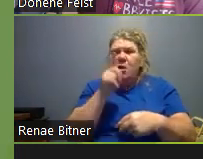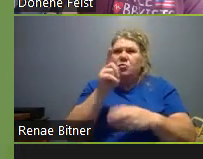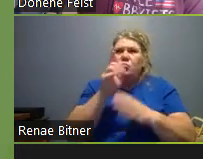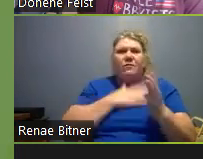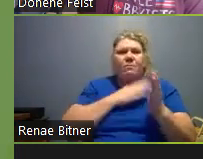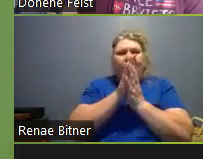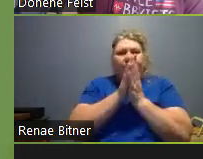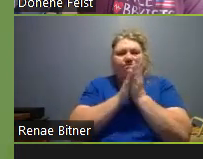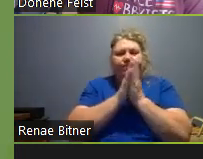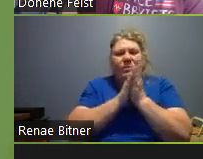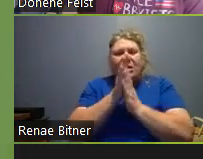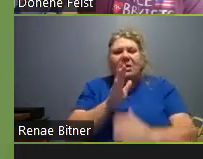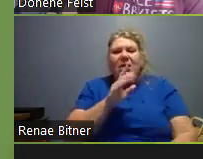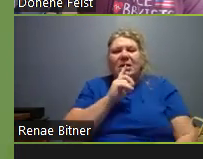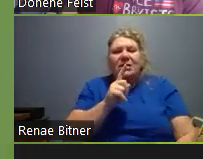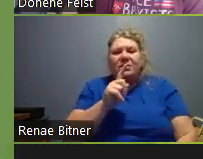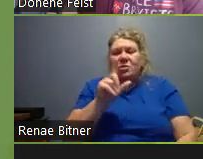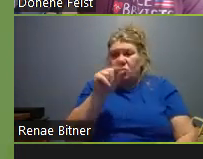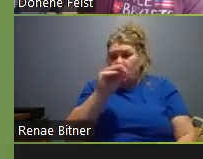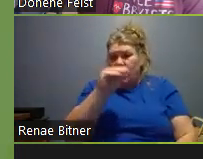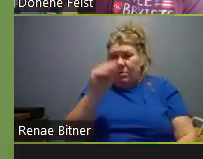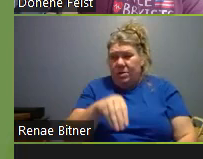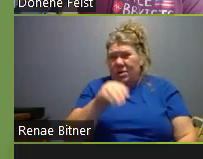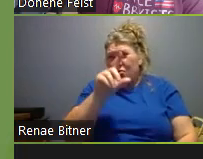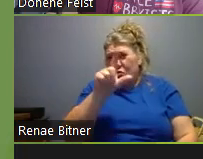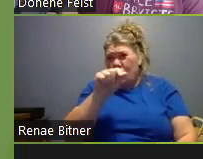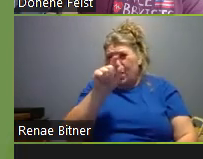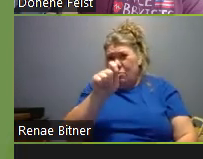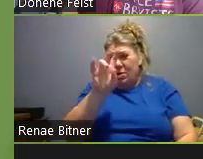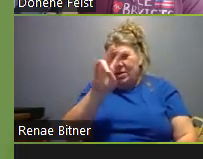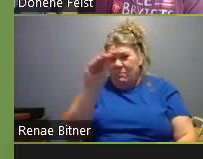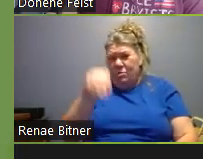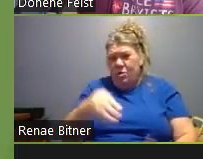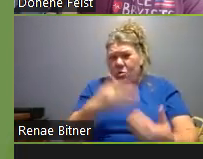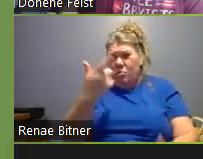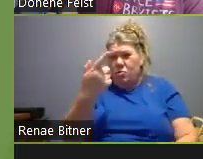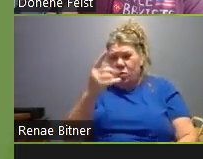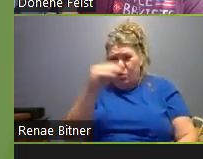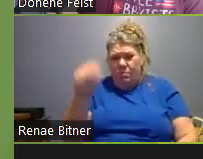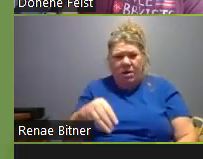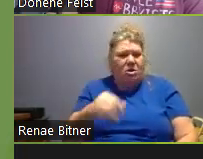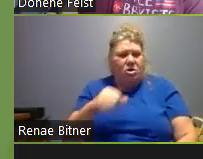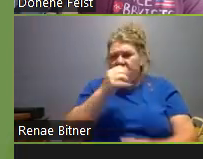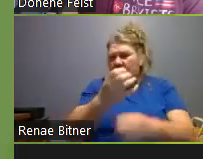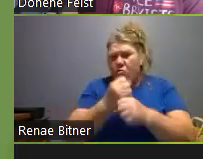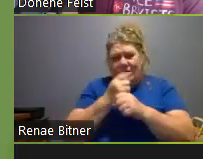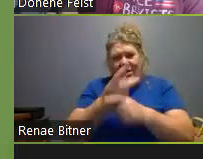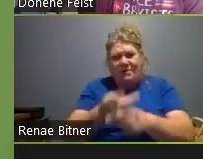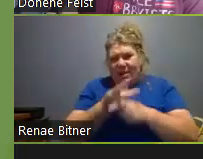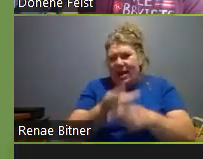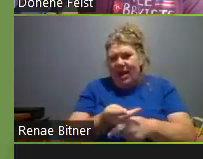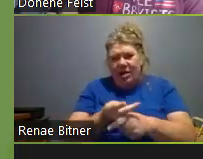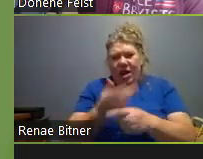have, is 20%, 20.7%, almost 21% do not receive care in a